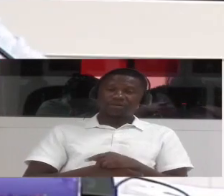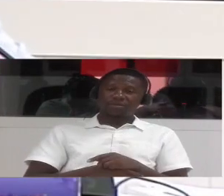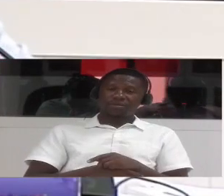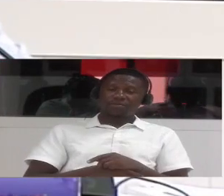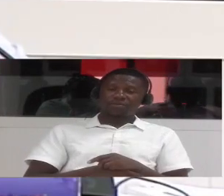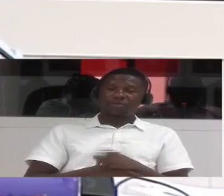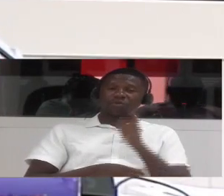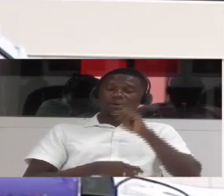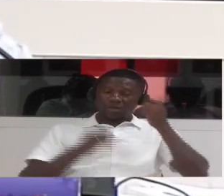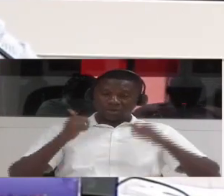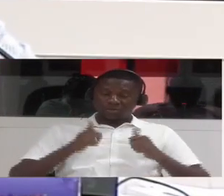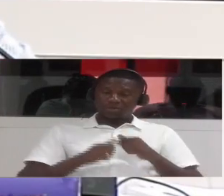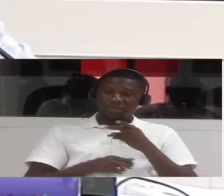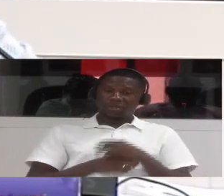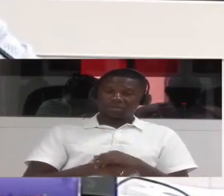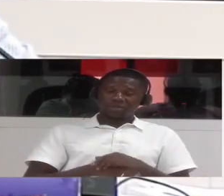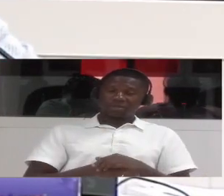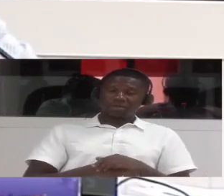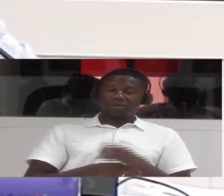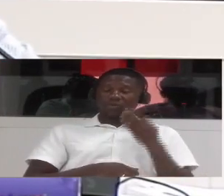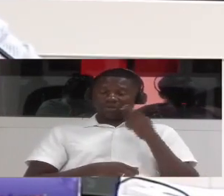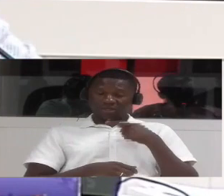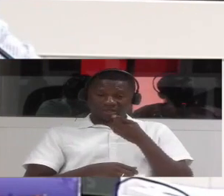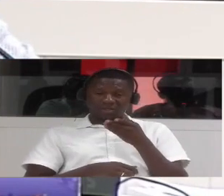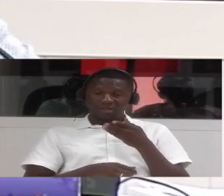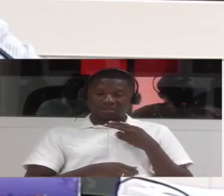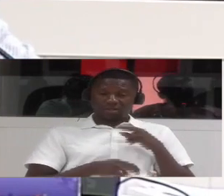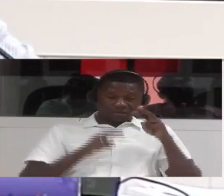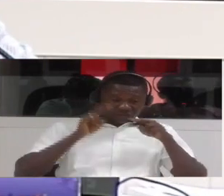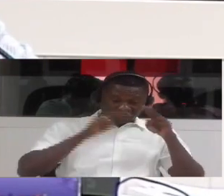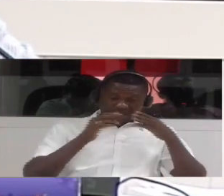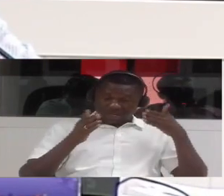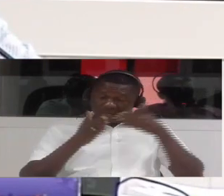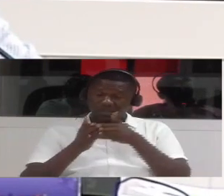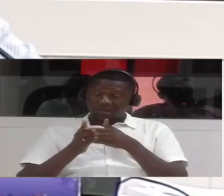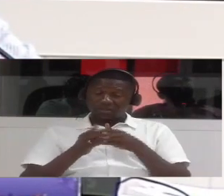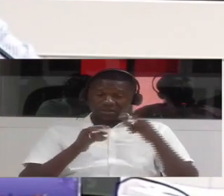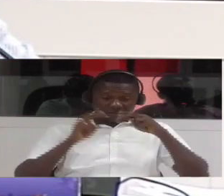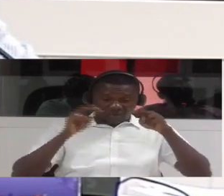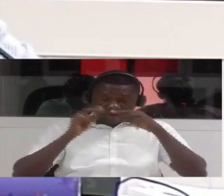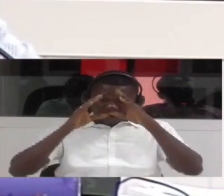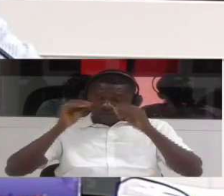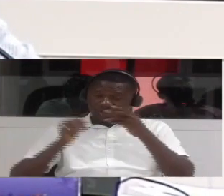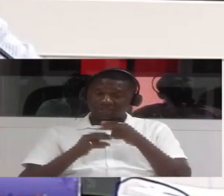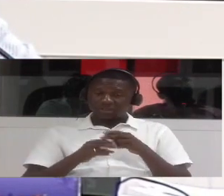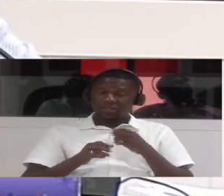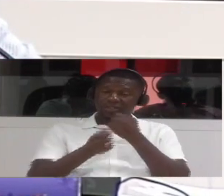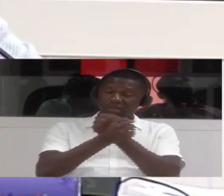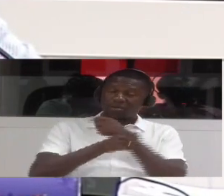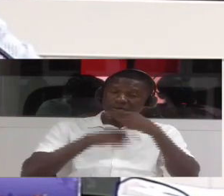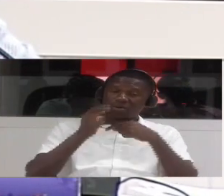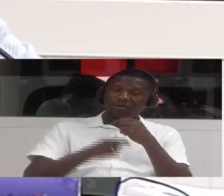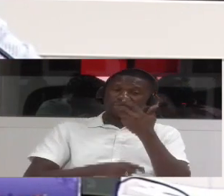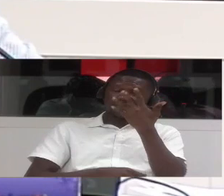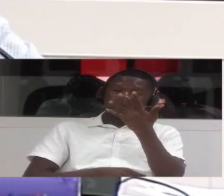they raided the offices and then they arrested about 5 technical staff there. I mean, this